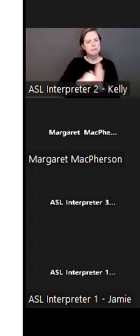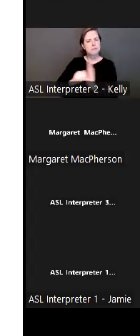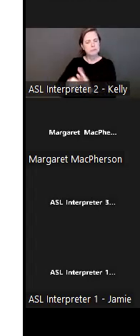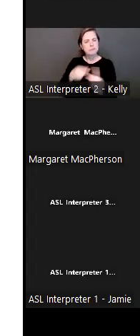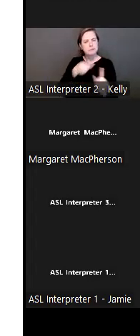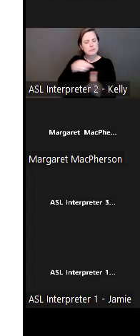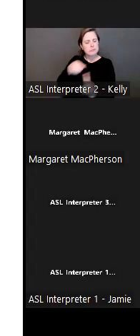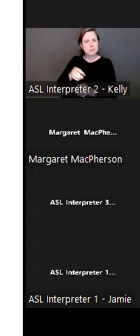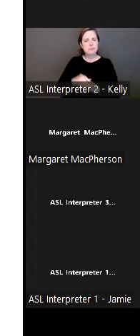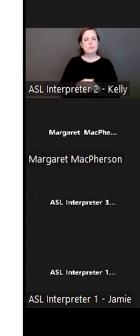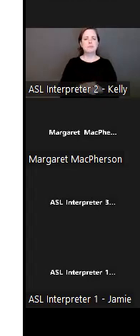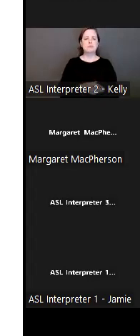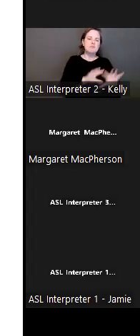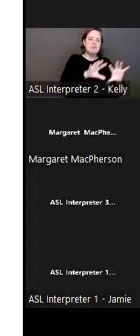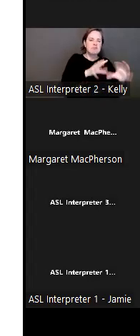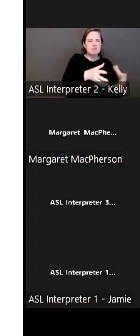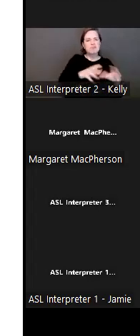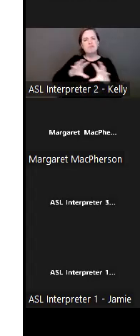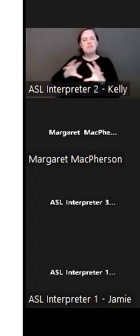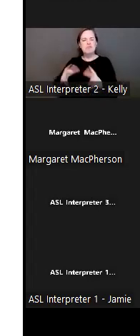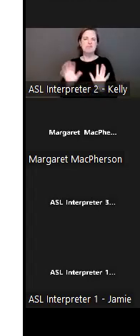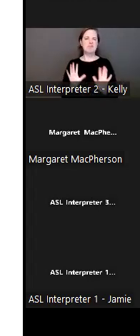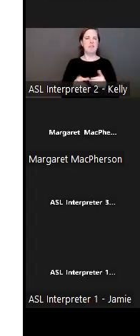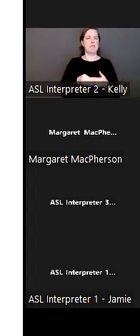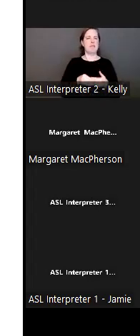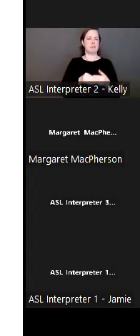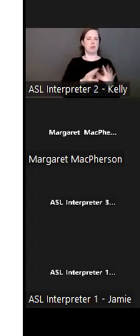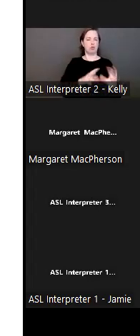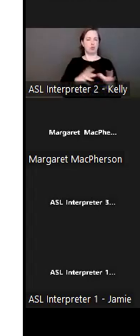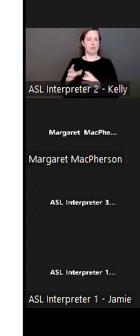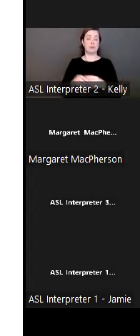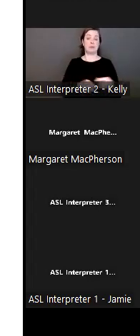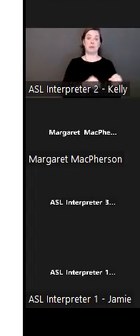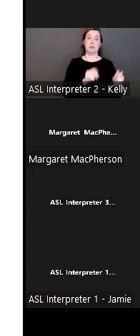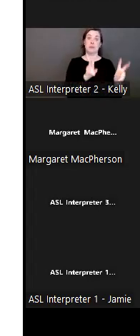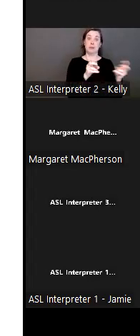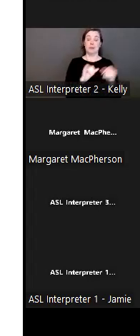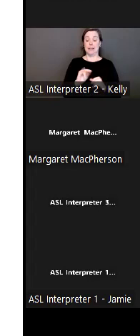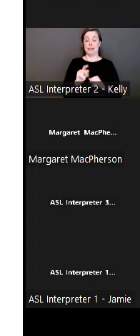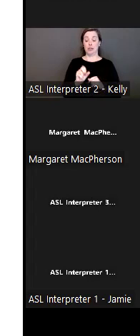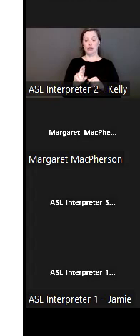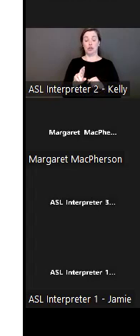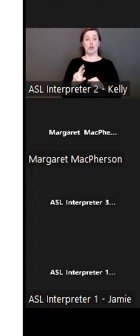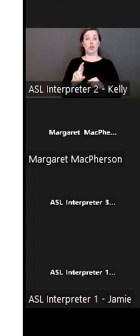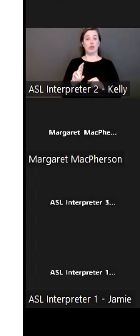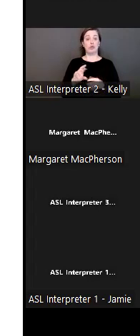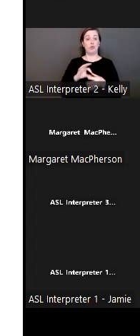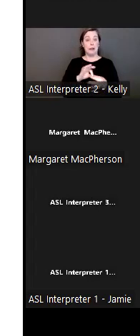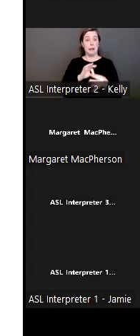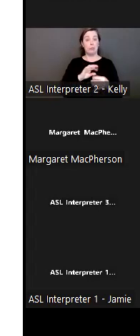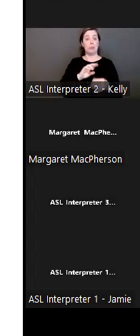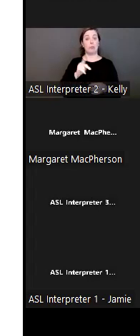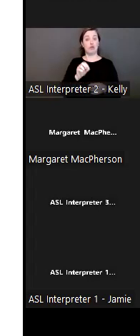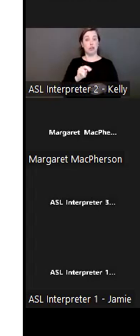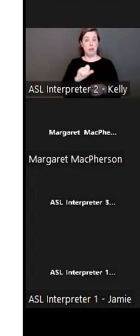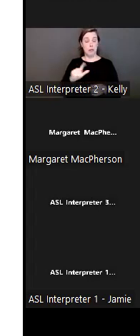we group them loosely in 3 groups, recognizing that there's interrelationship among the 3 categories. So interpersonal forms of trauma,